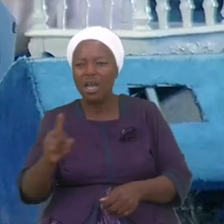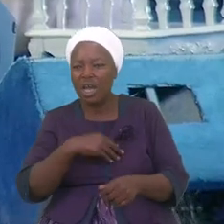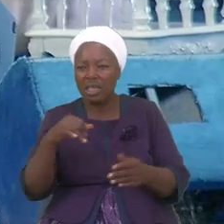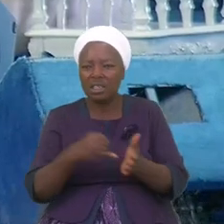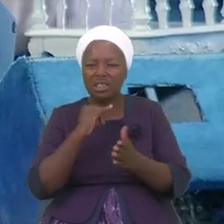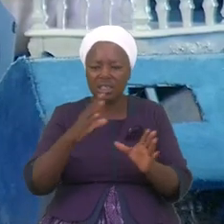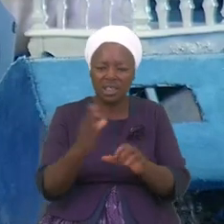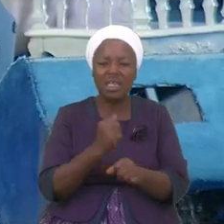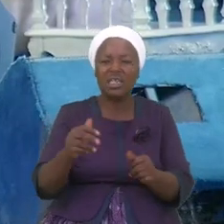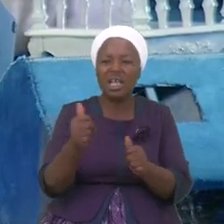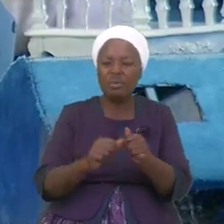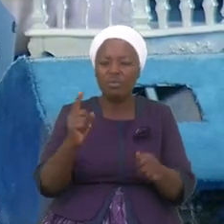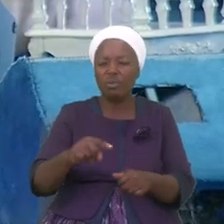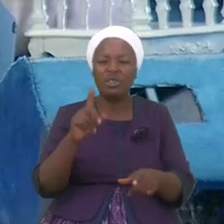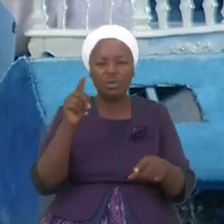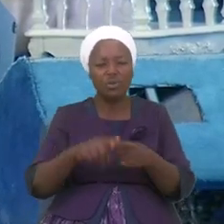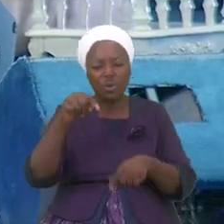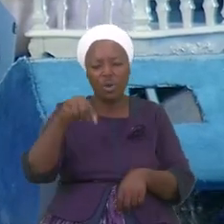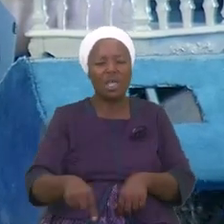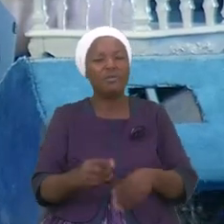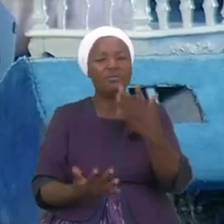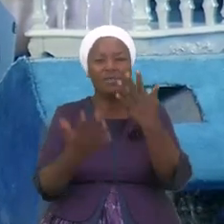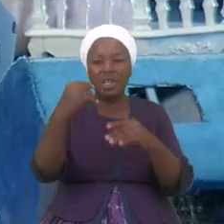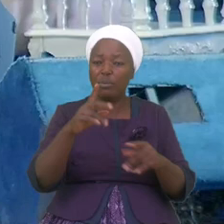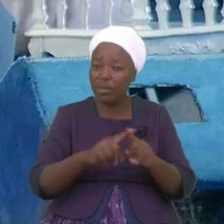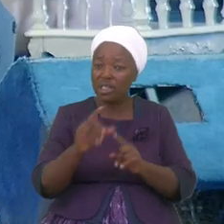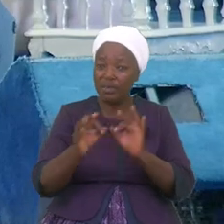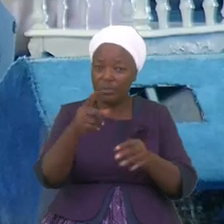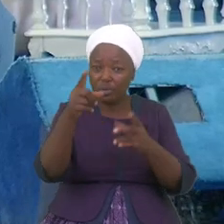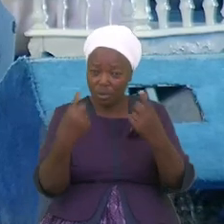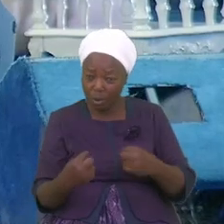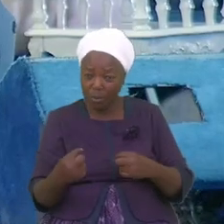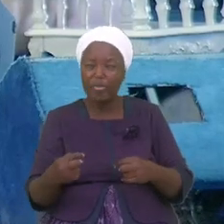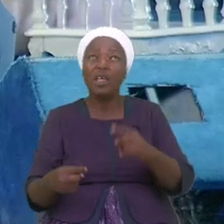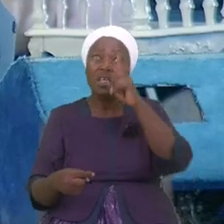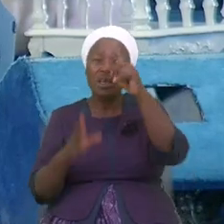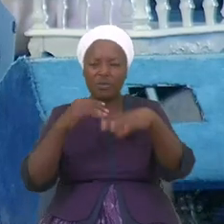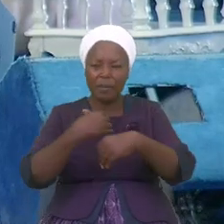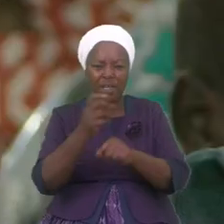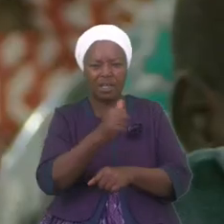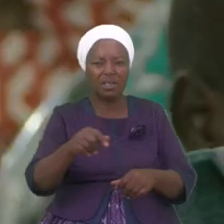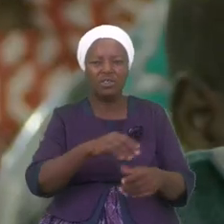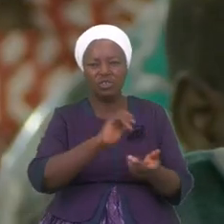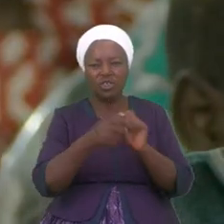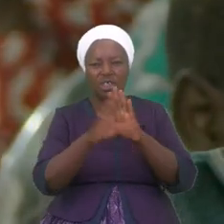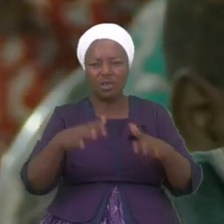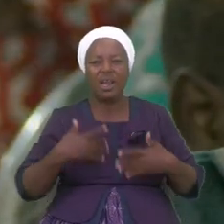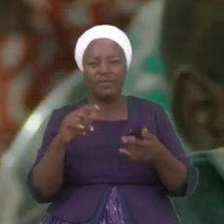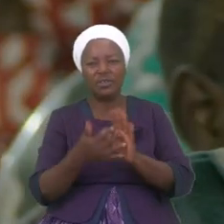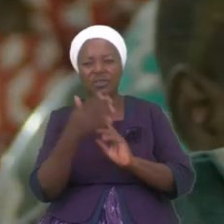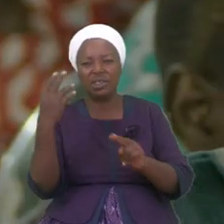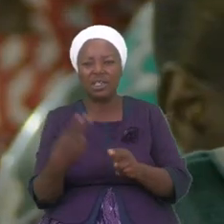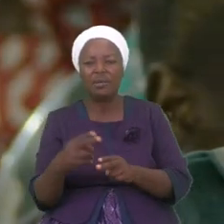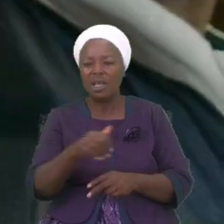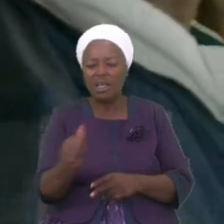to hellfire. But if you come, it will make a change in your life. A change in